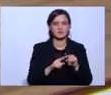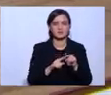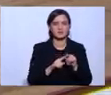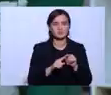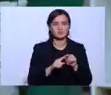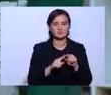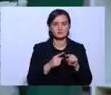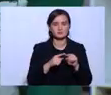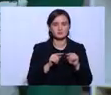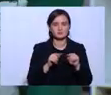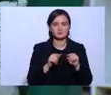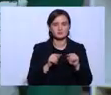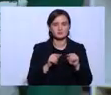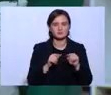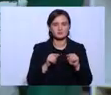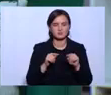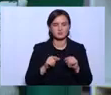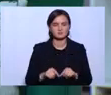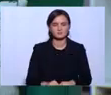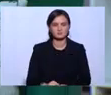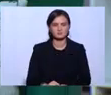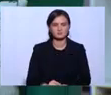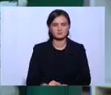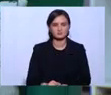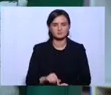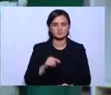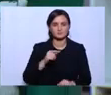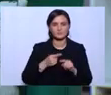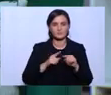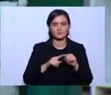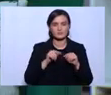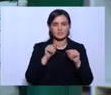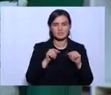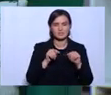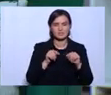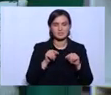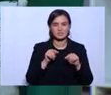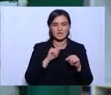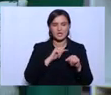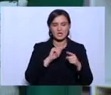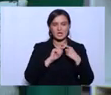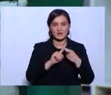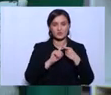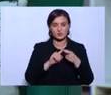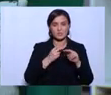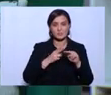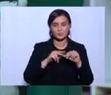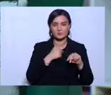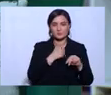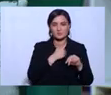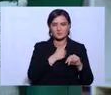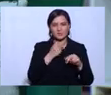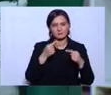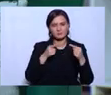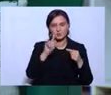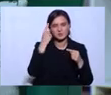Absolutely. Which I think moves us on quite nicely to the impact of this novel. And I'd like to ask you, what do you